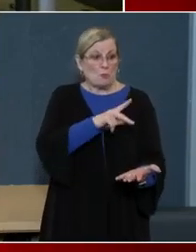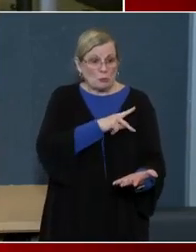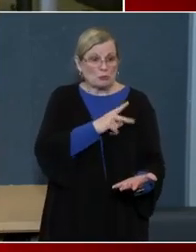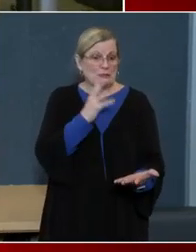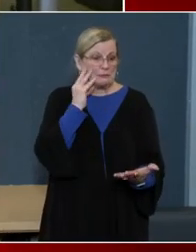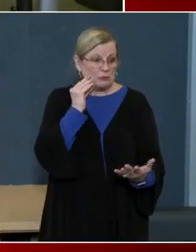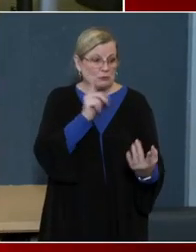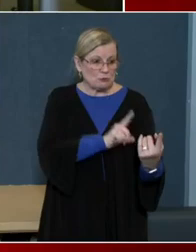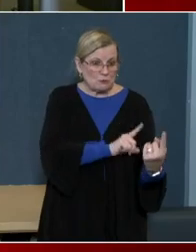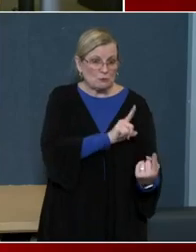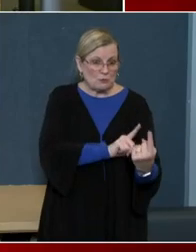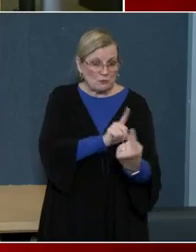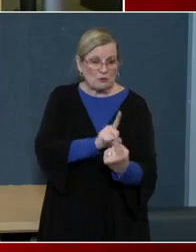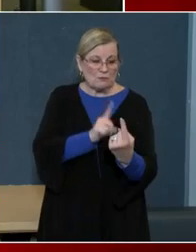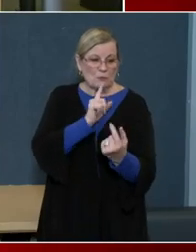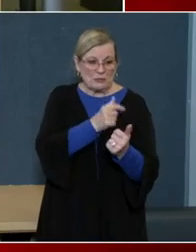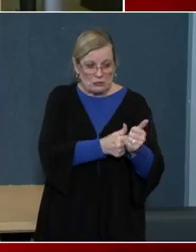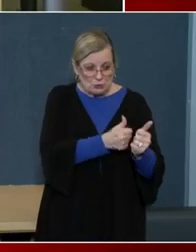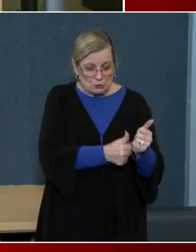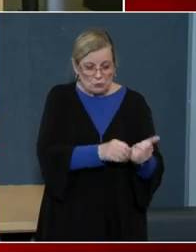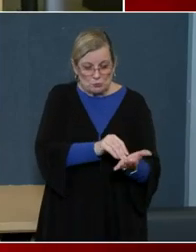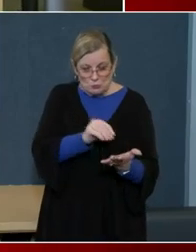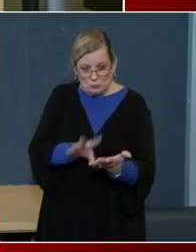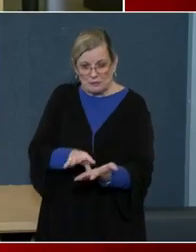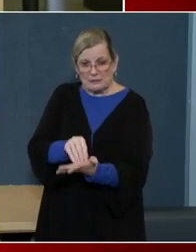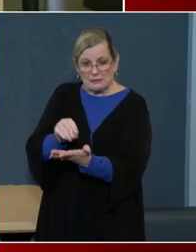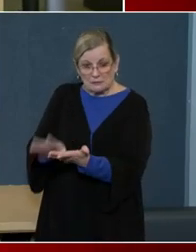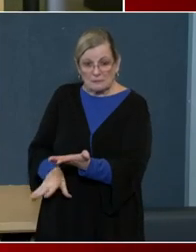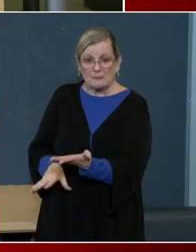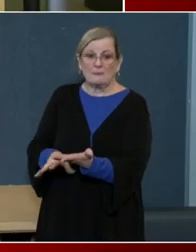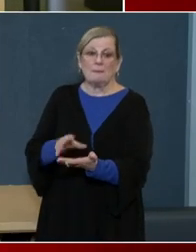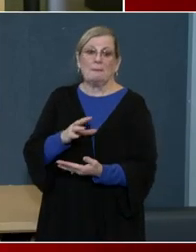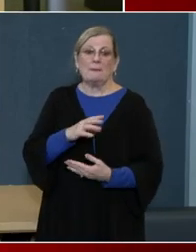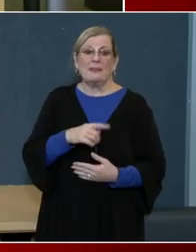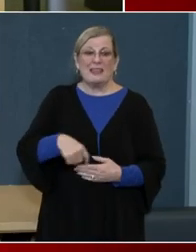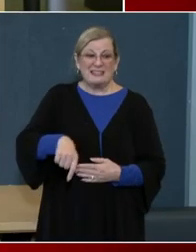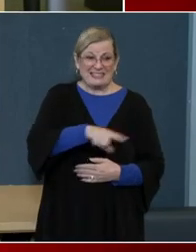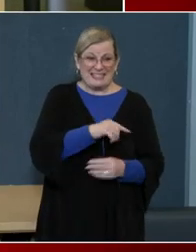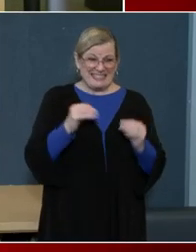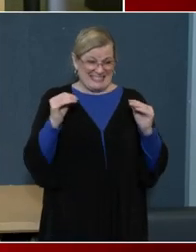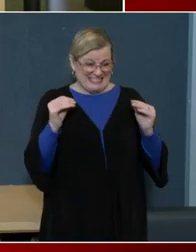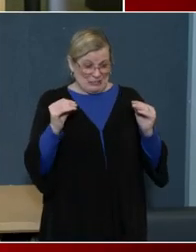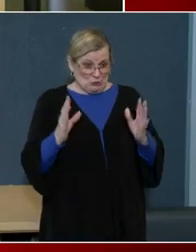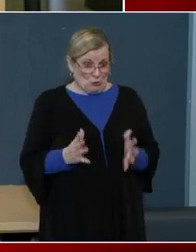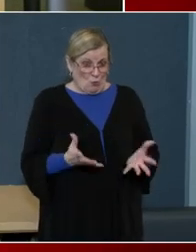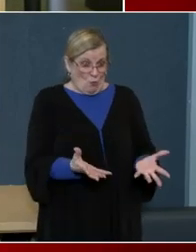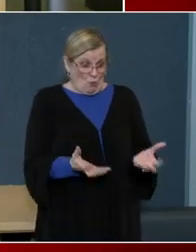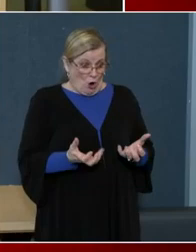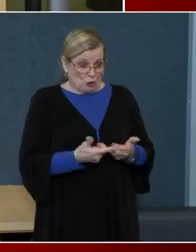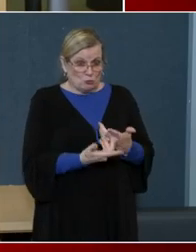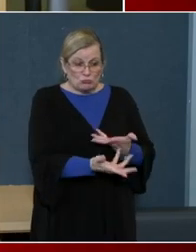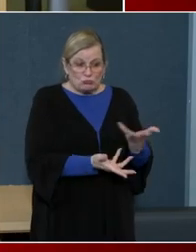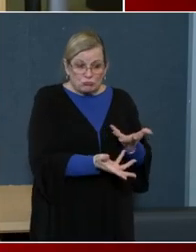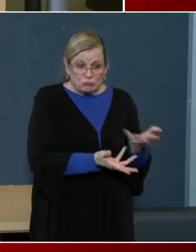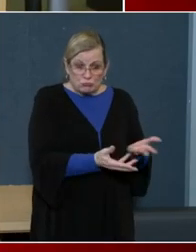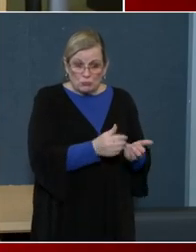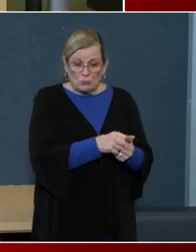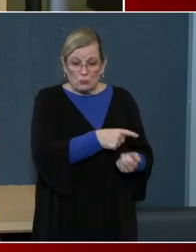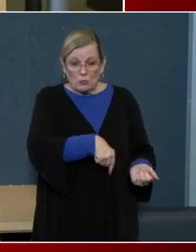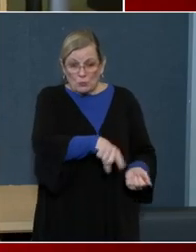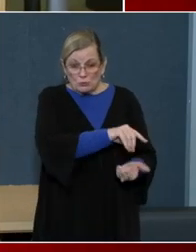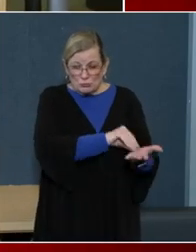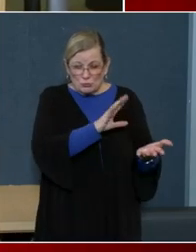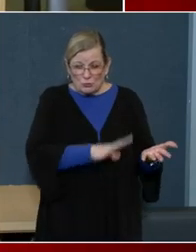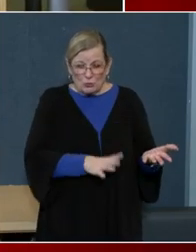Davis has also indicated that there's a desire for teachers to do so. And we'll continue to